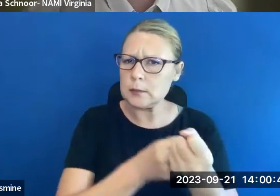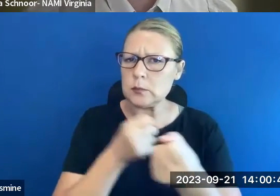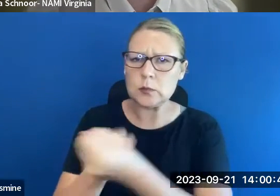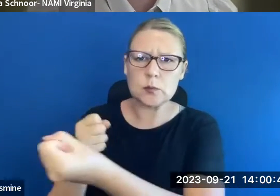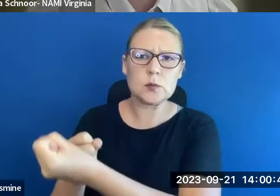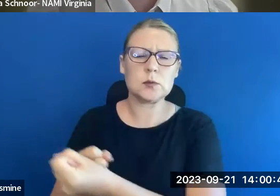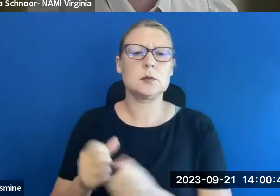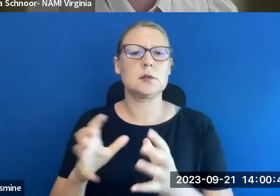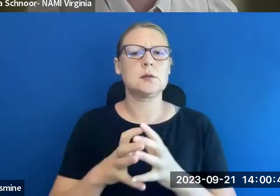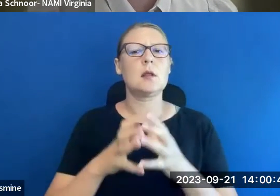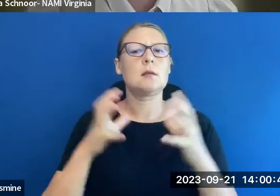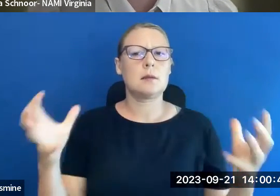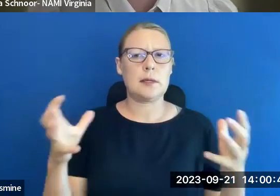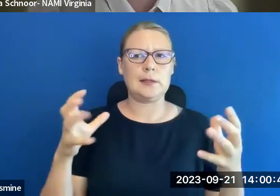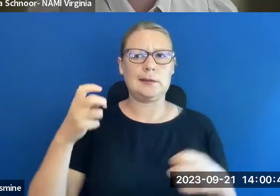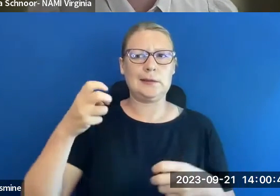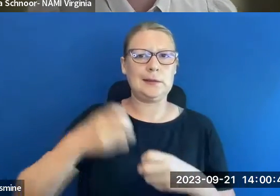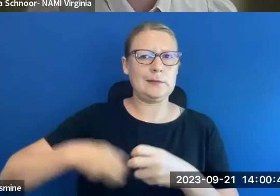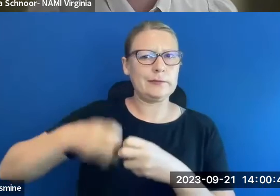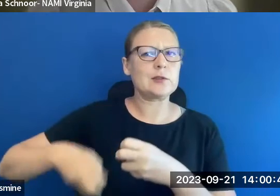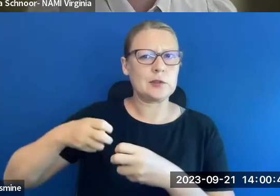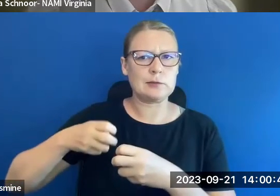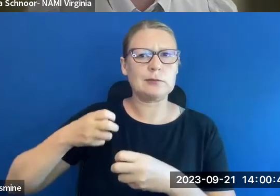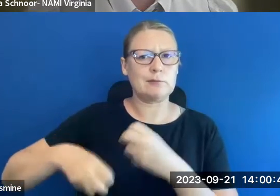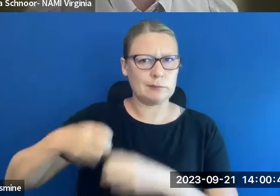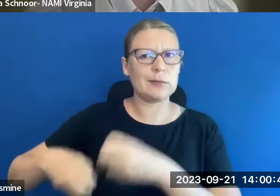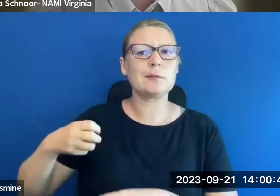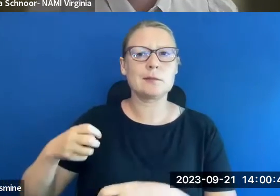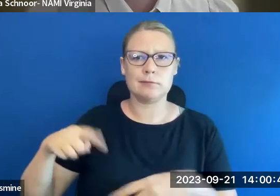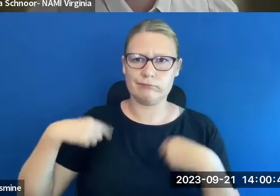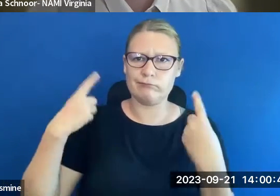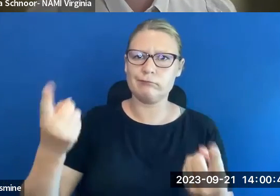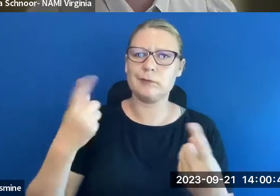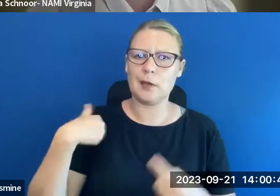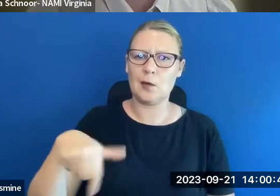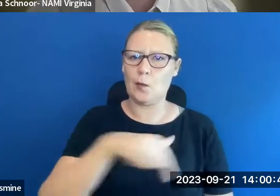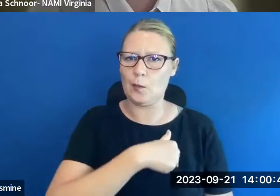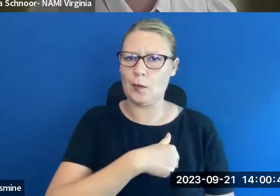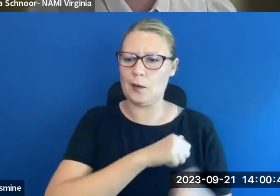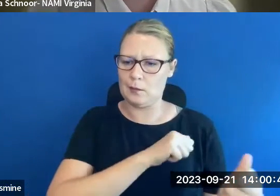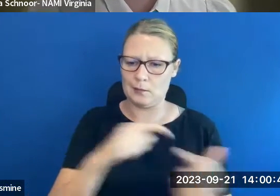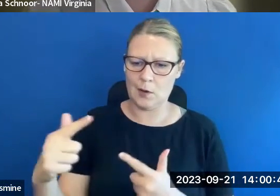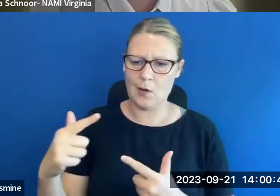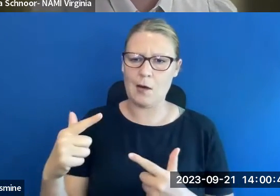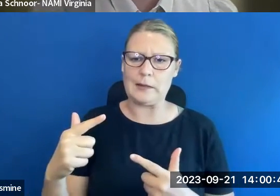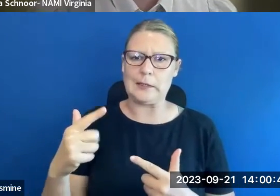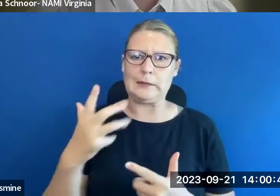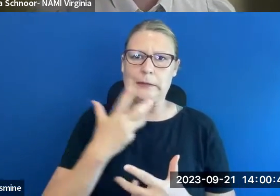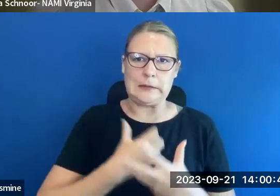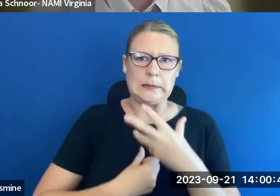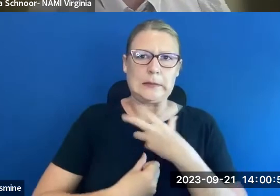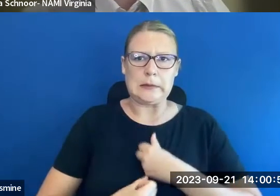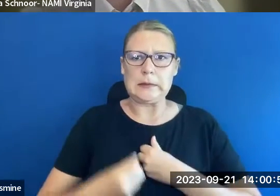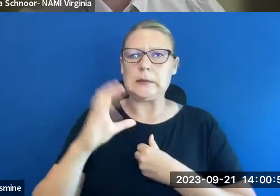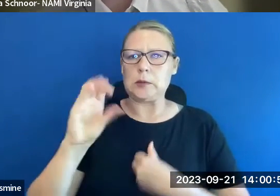very difficult things that people have had to cope with, but it is very good that these resources are easily